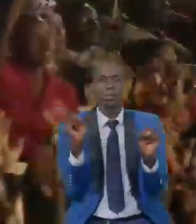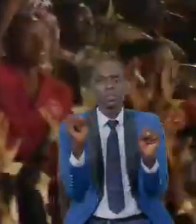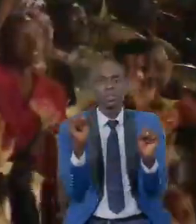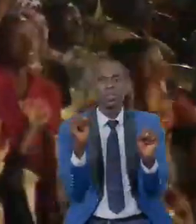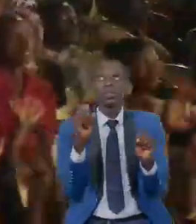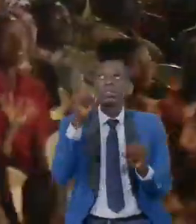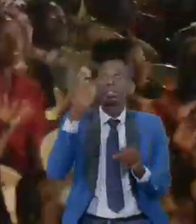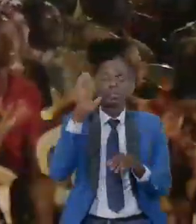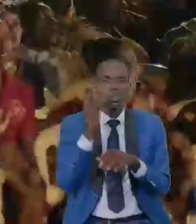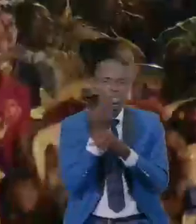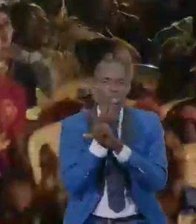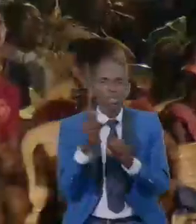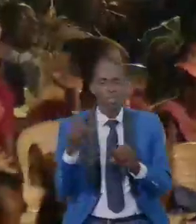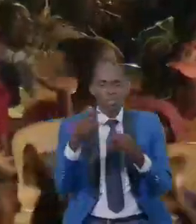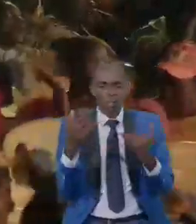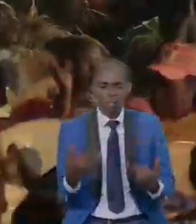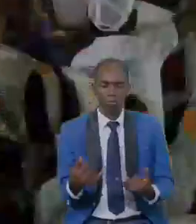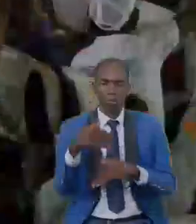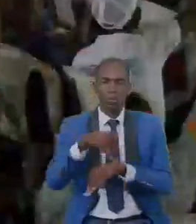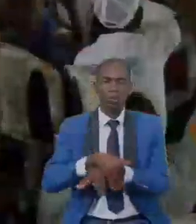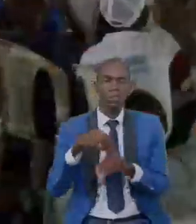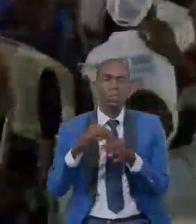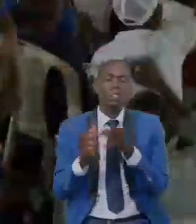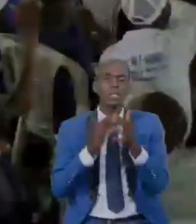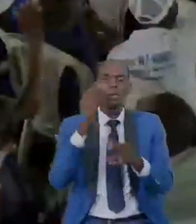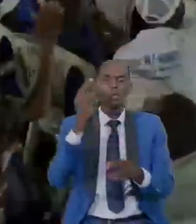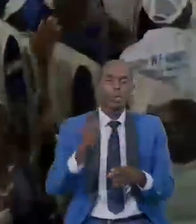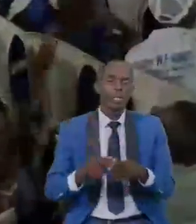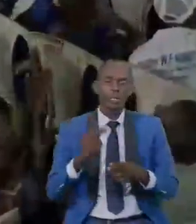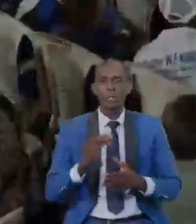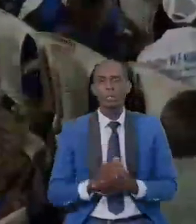you tonight in Jesus' name.